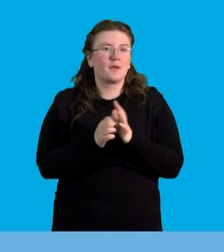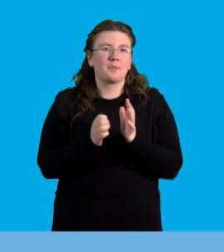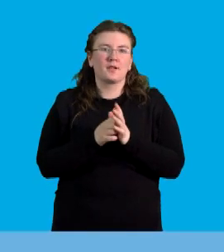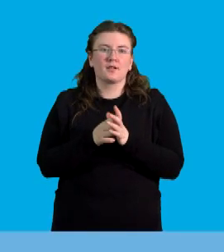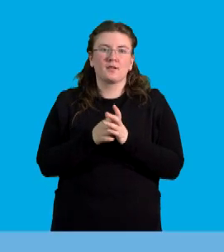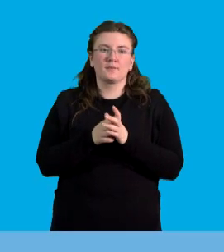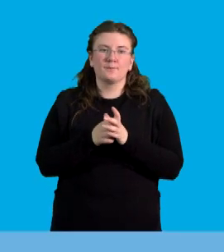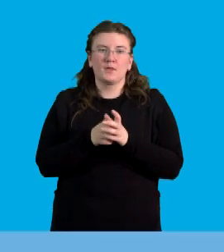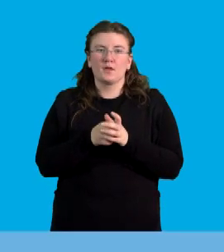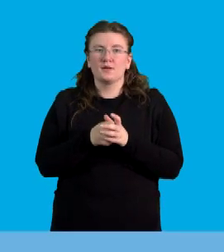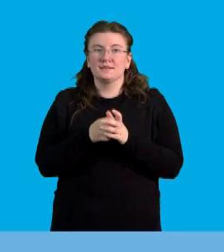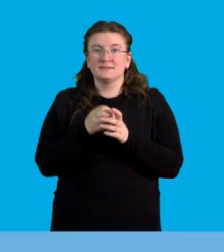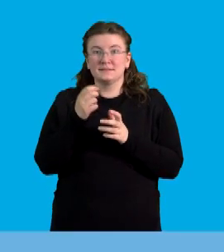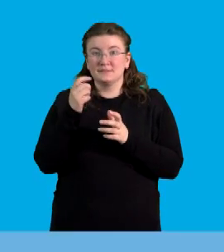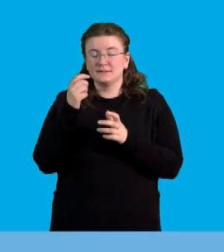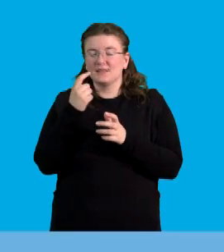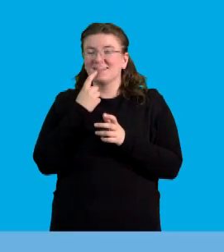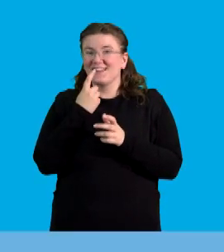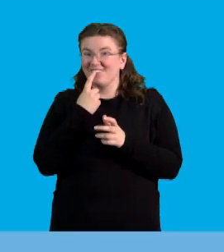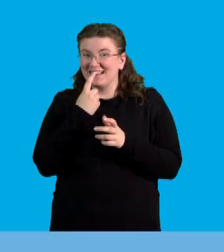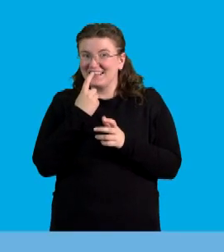example, pure silver,